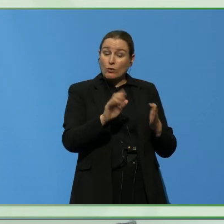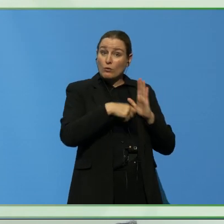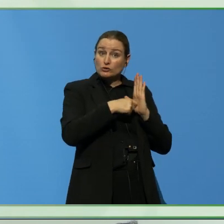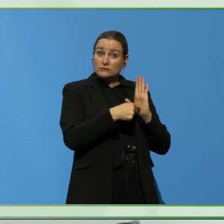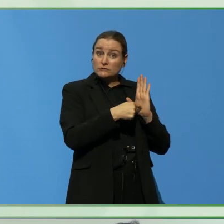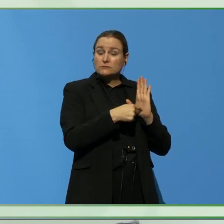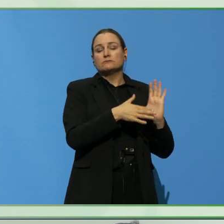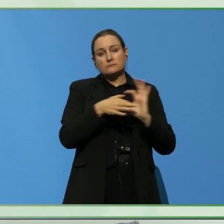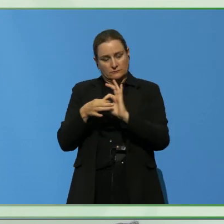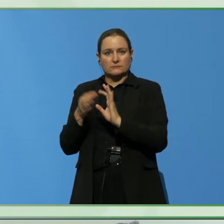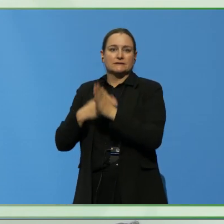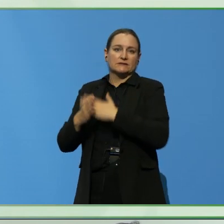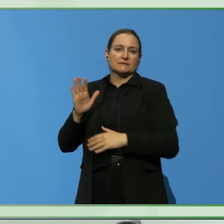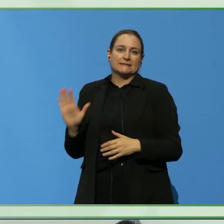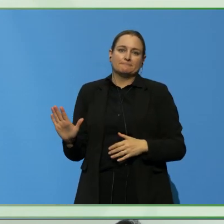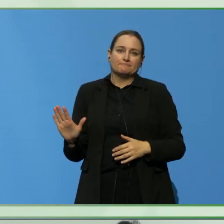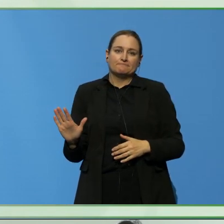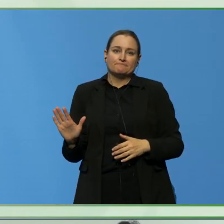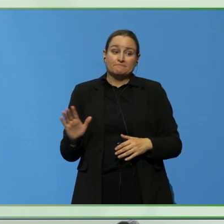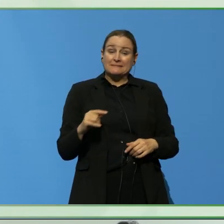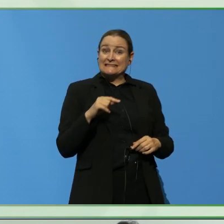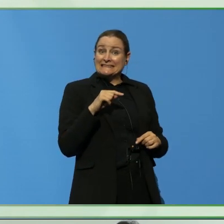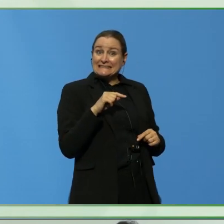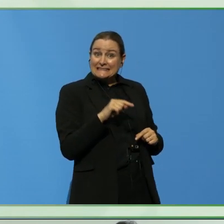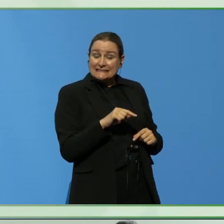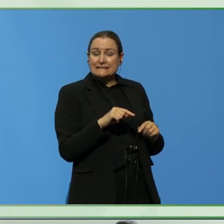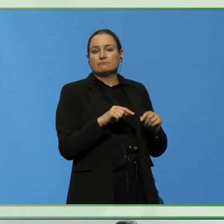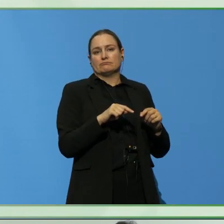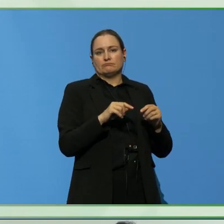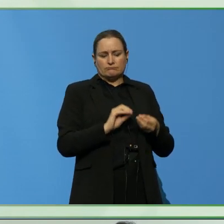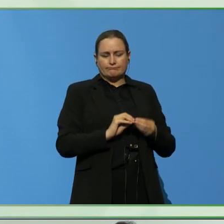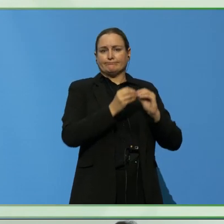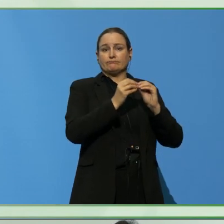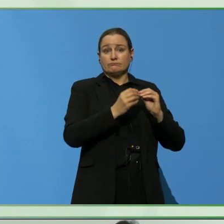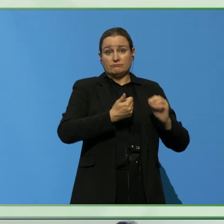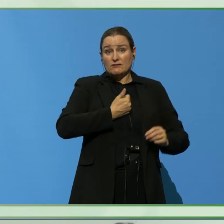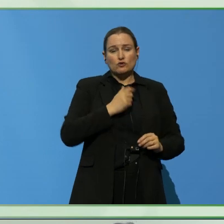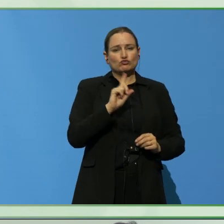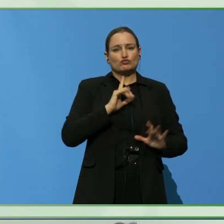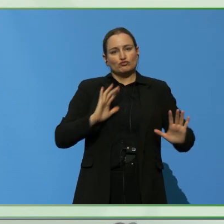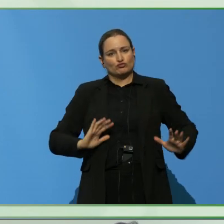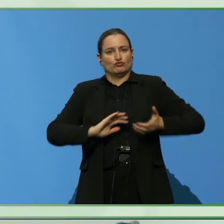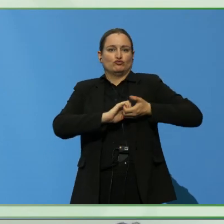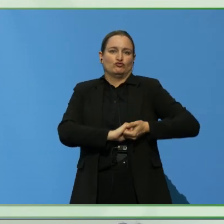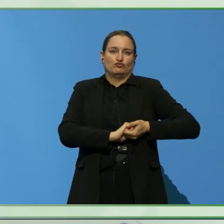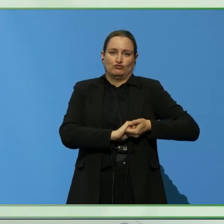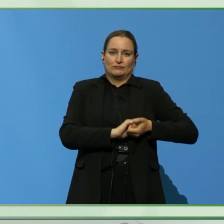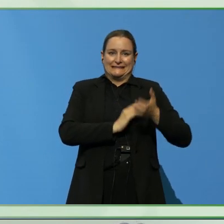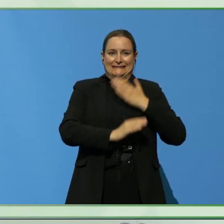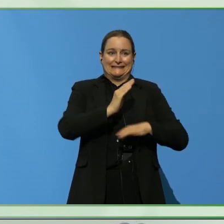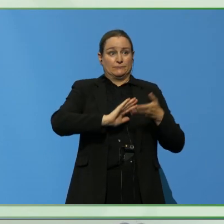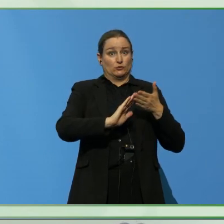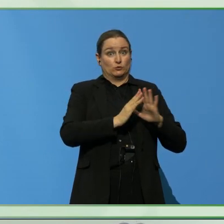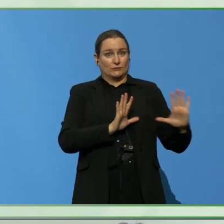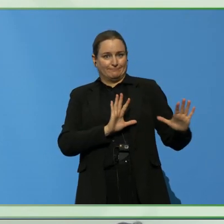must have a minimum viable product, and you must demonstrate that you're co-designing your innovations meaningfully with the disability